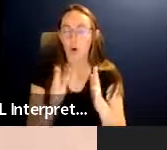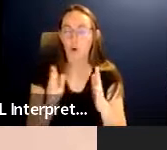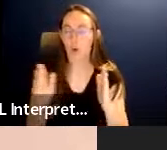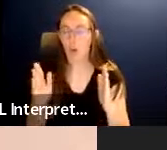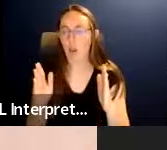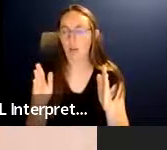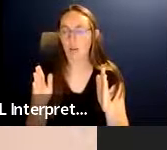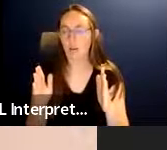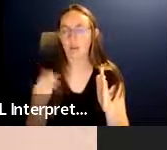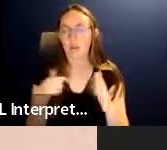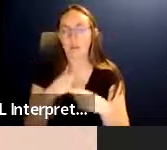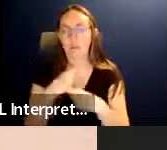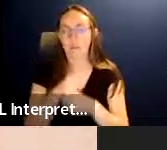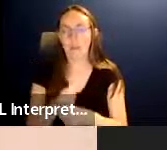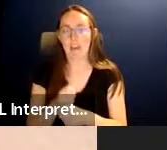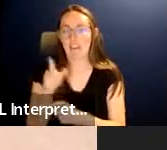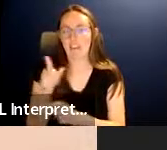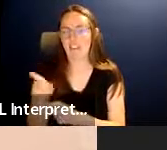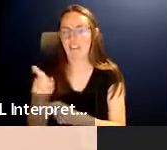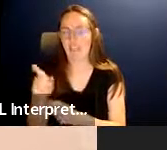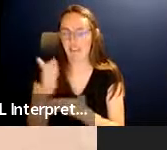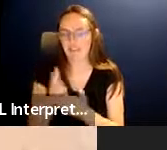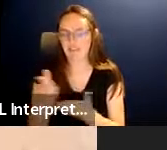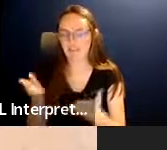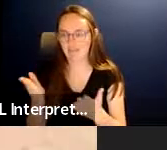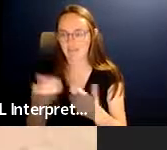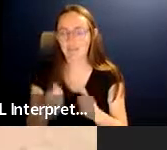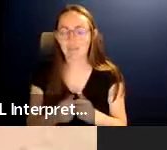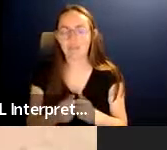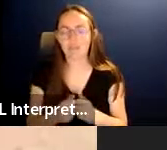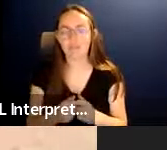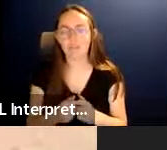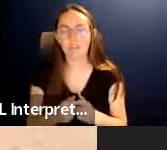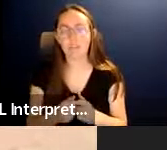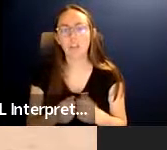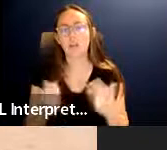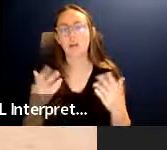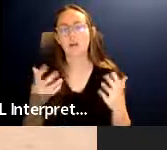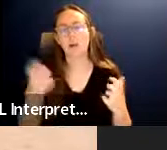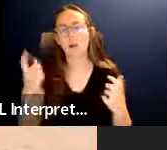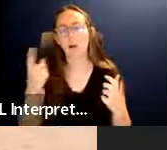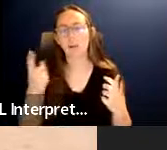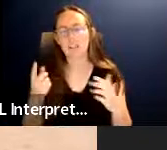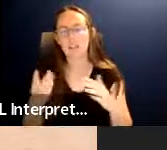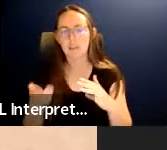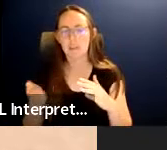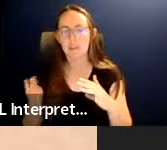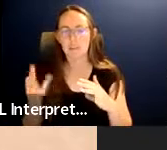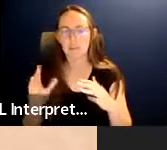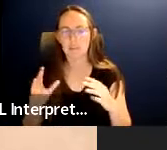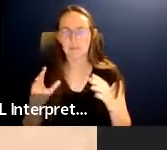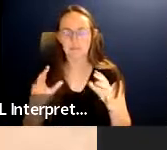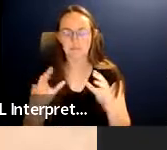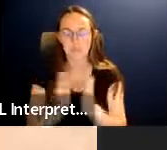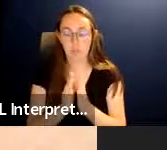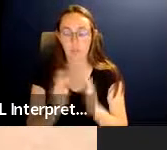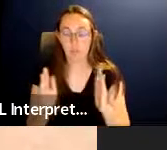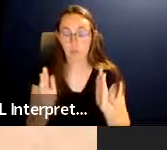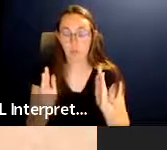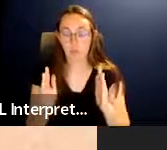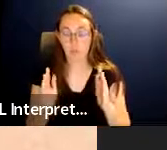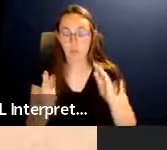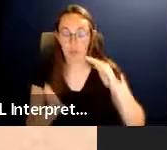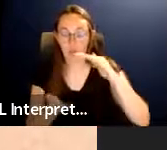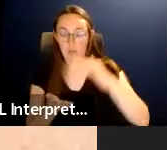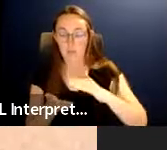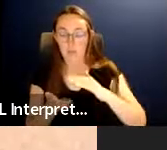little contraption. But I want to come around and make something to grip the top. So if you've got a wider phone, that telescopes. So rather